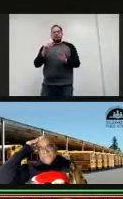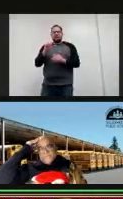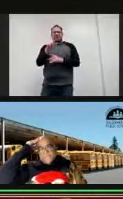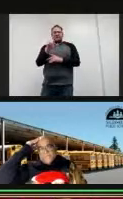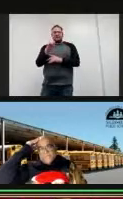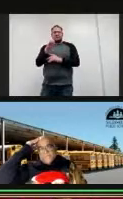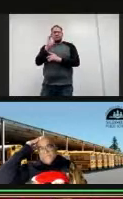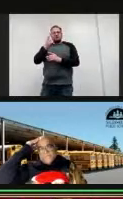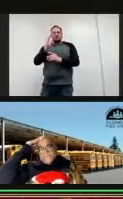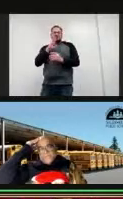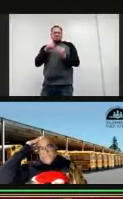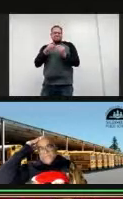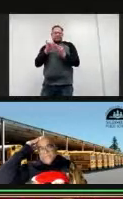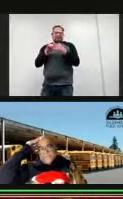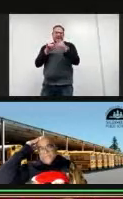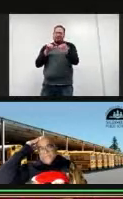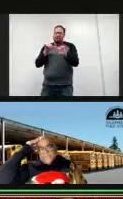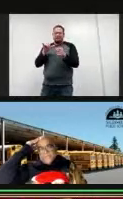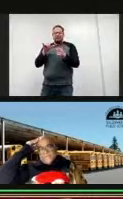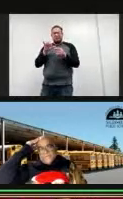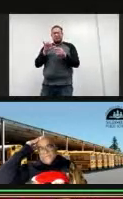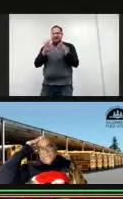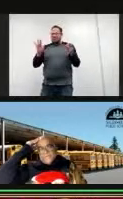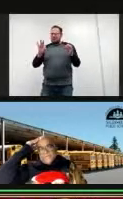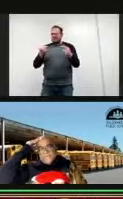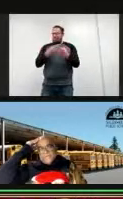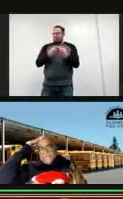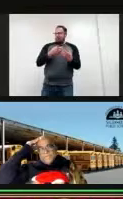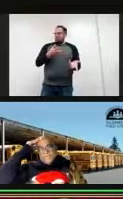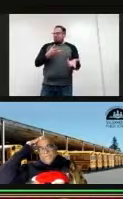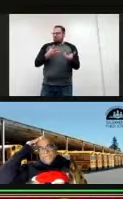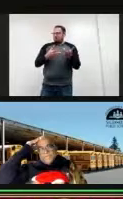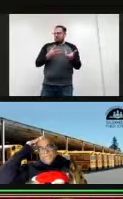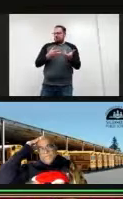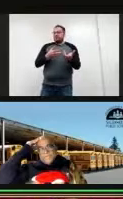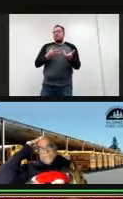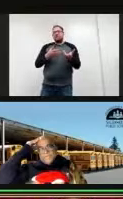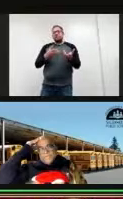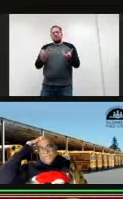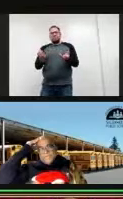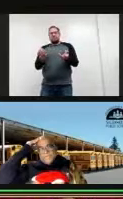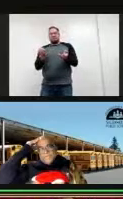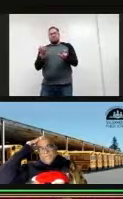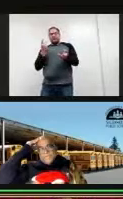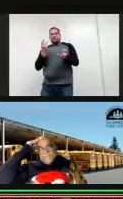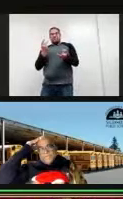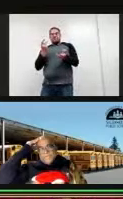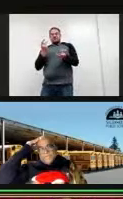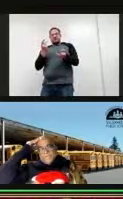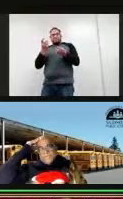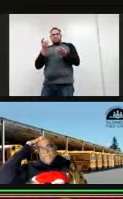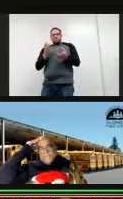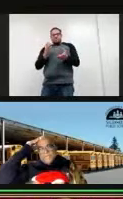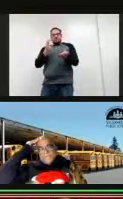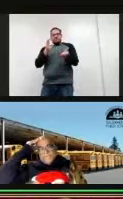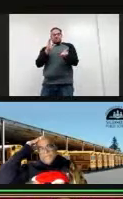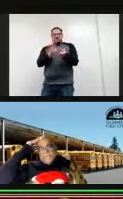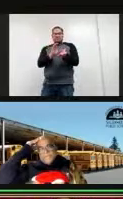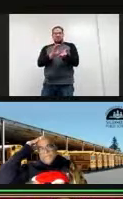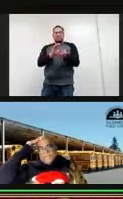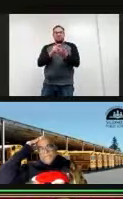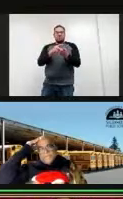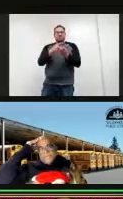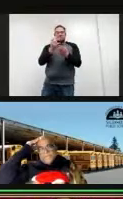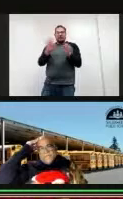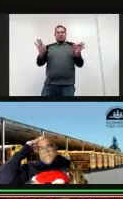got some inconsistencies of language. And then I want to go back to Director Chandragiri's dual language immersion expansion.